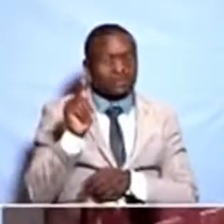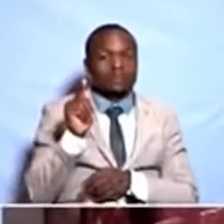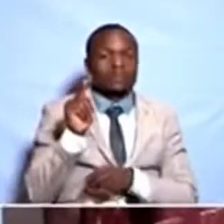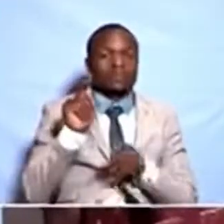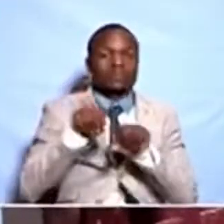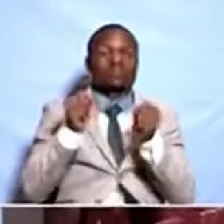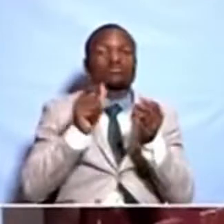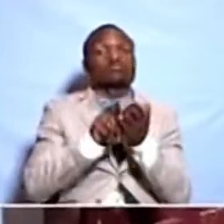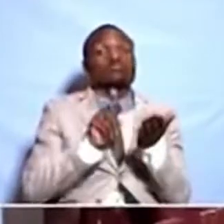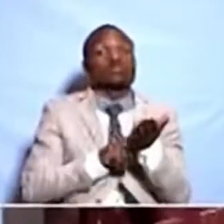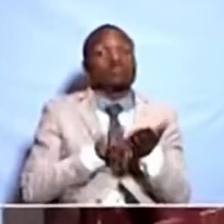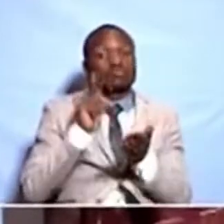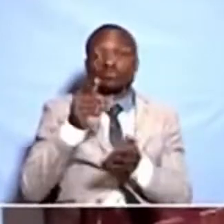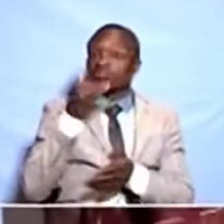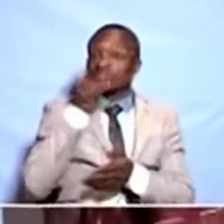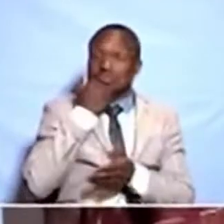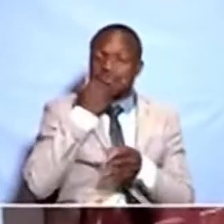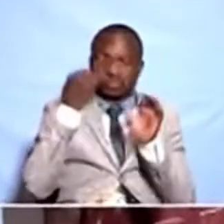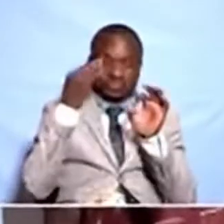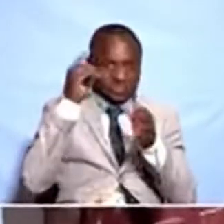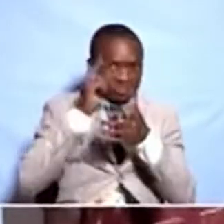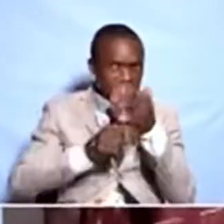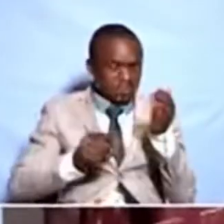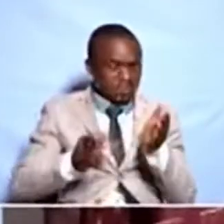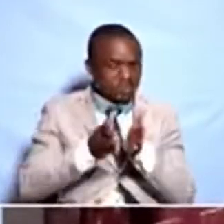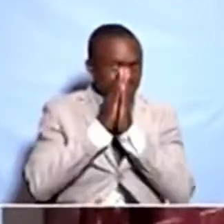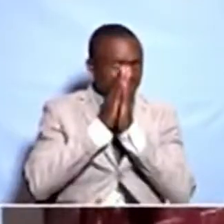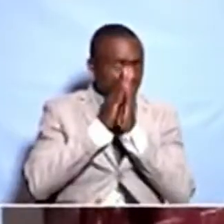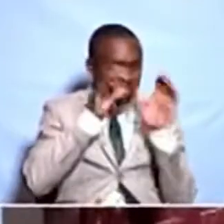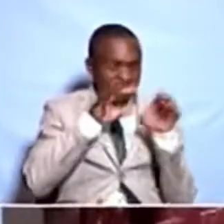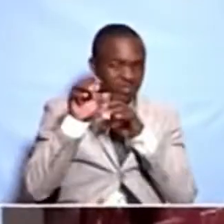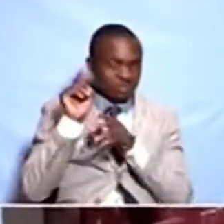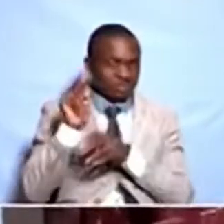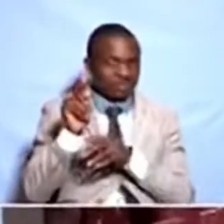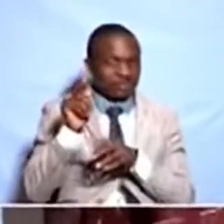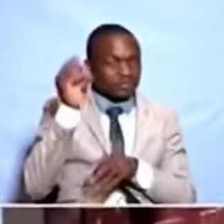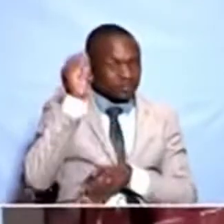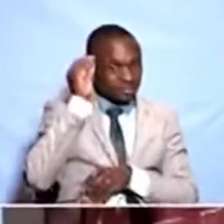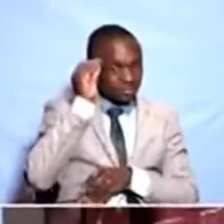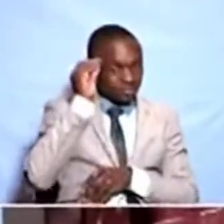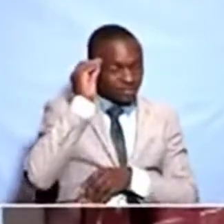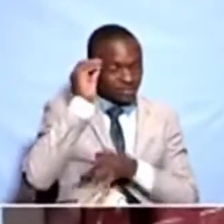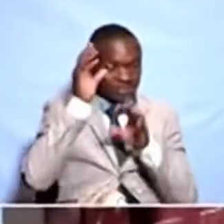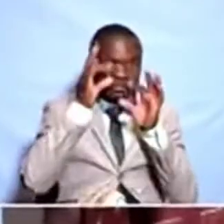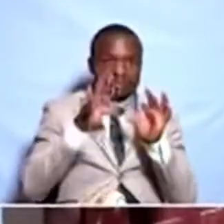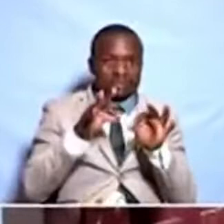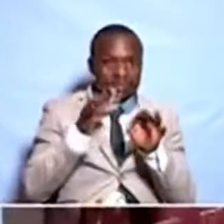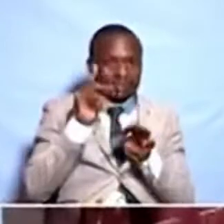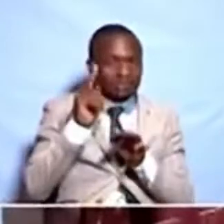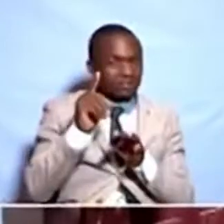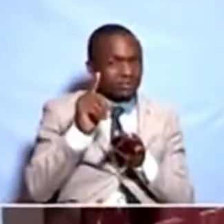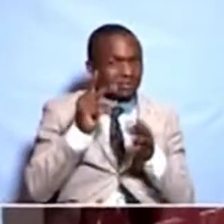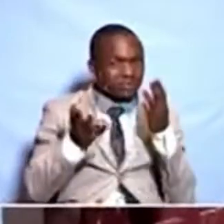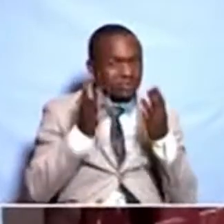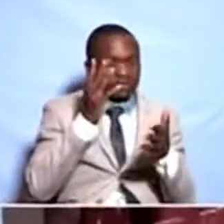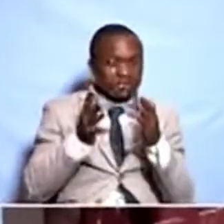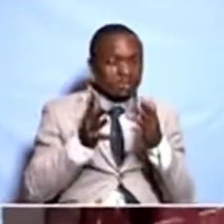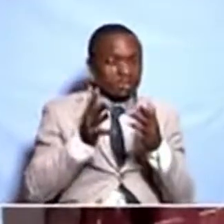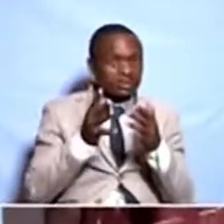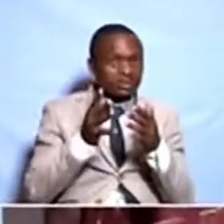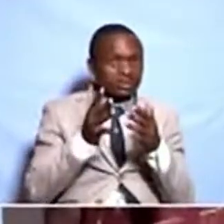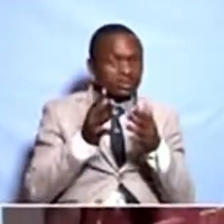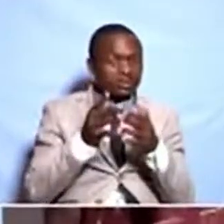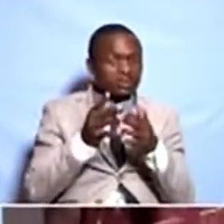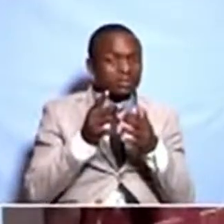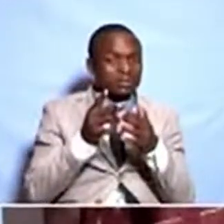And one may ask you, say, but what is the reason for doing that? If assuming there is a hit and run, the